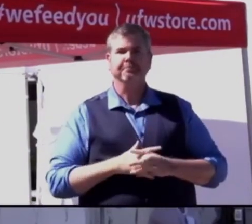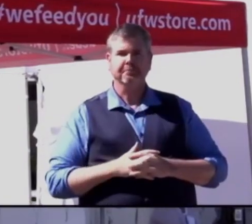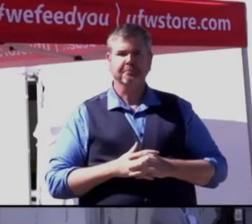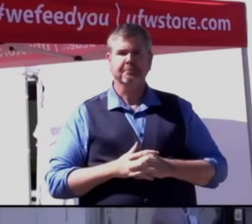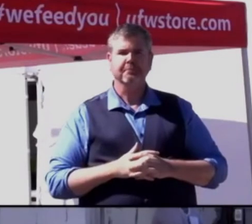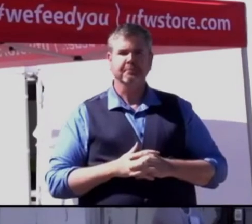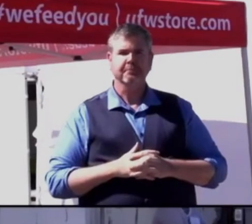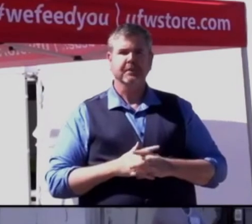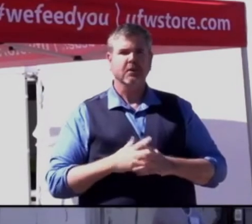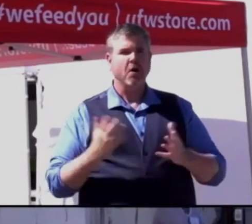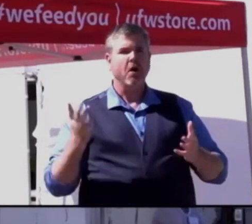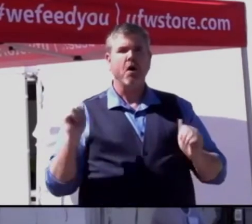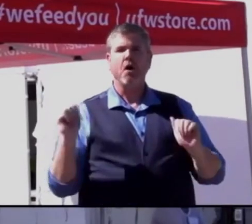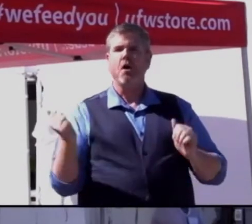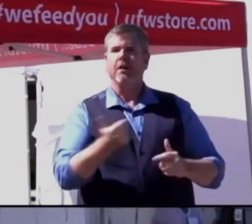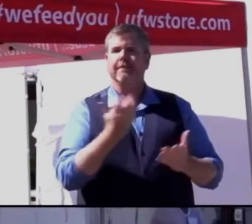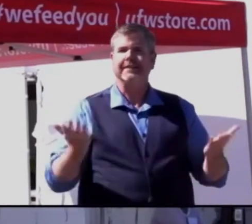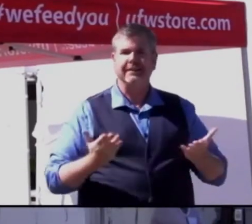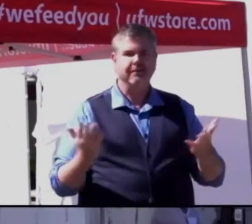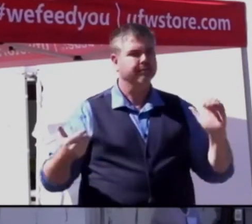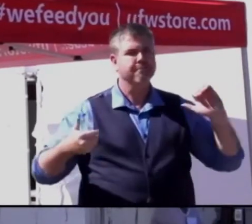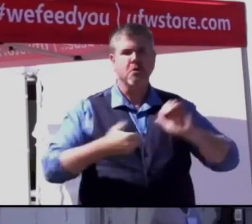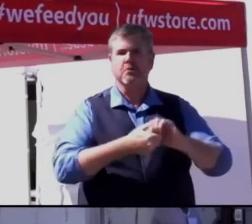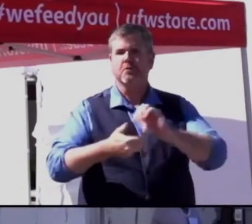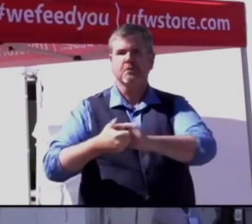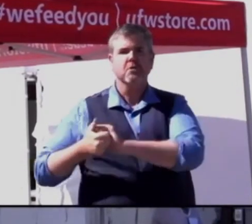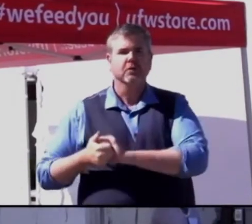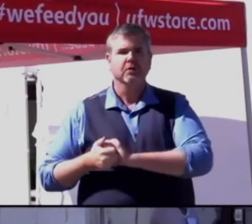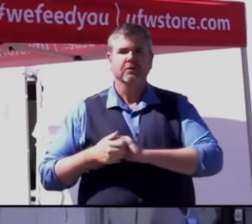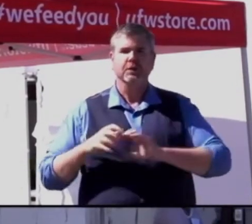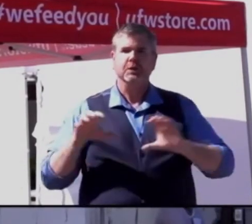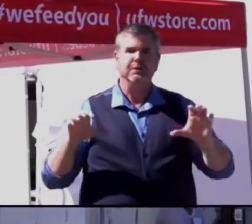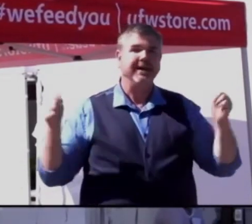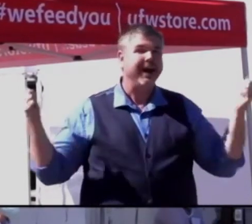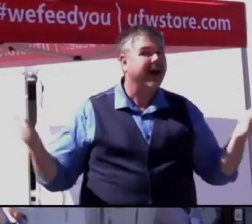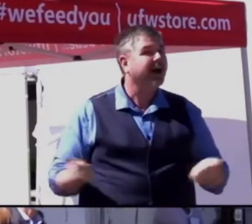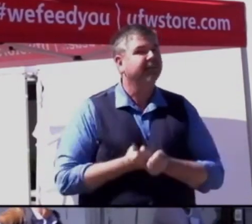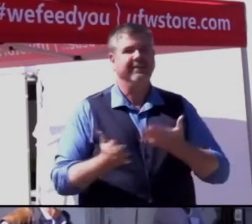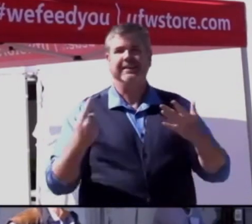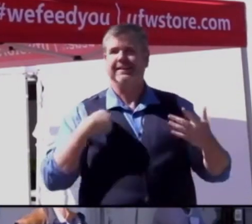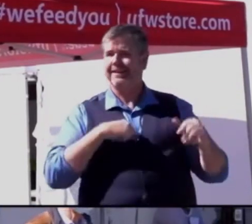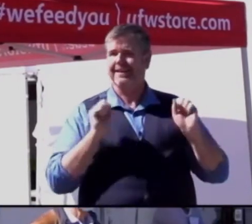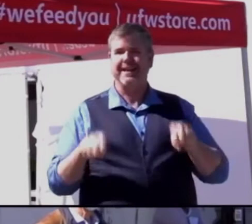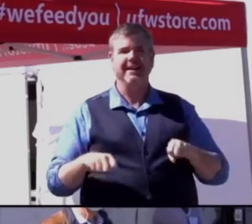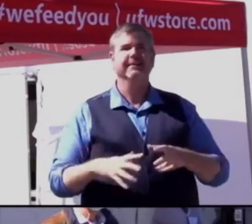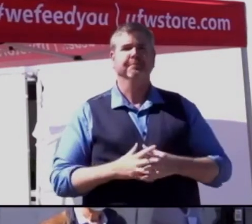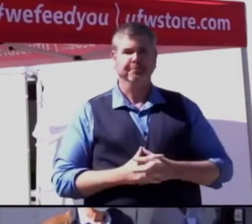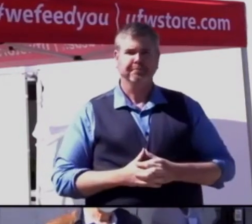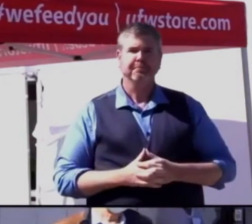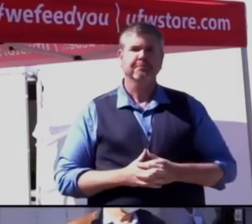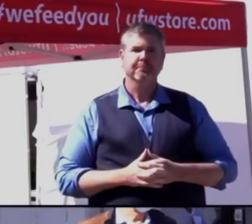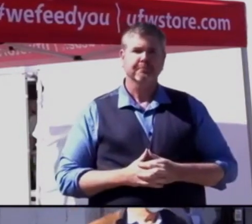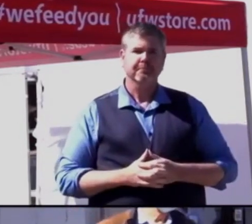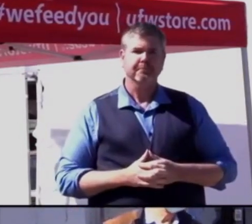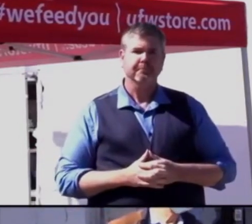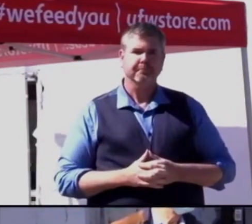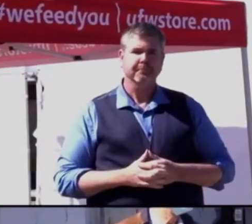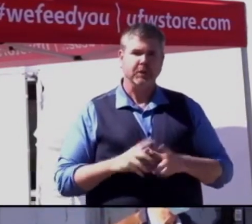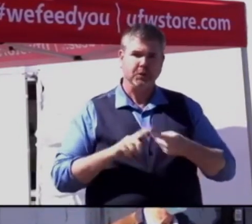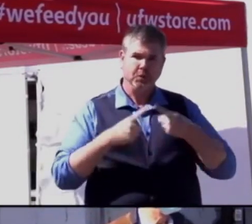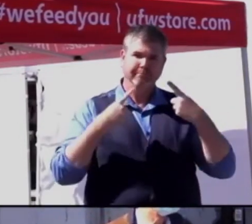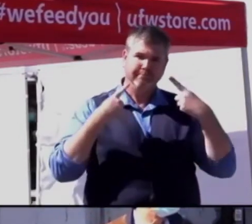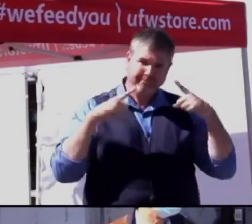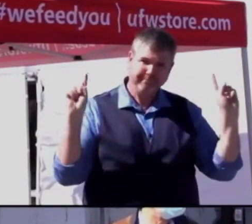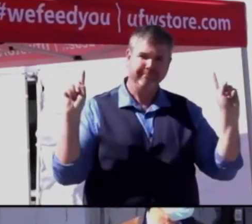here in partnership, are doing everything we can think of to get people vaccinated, and